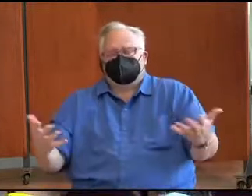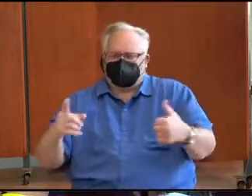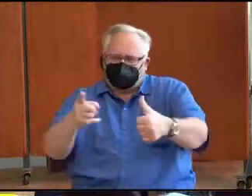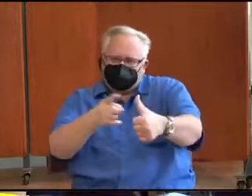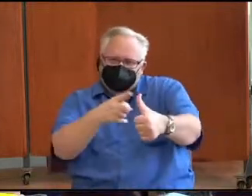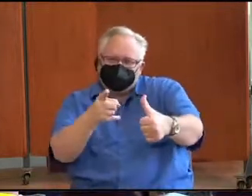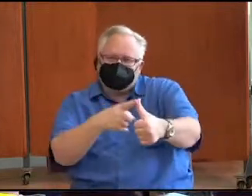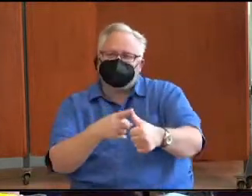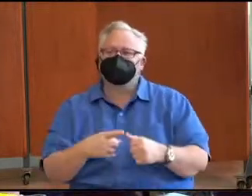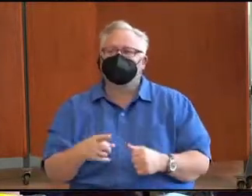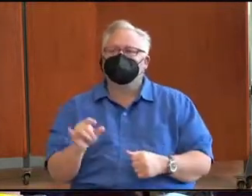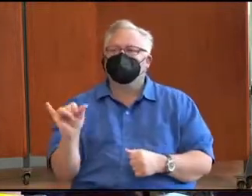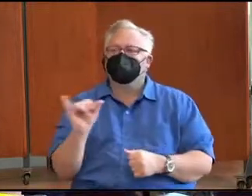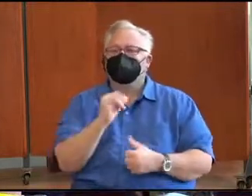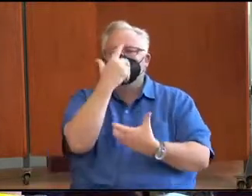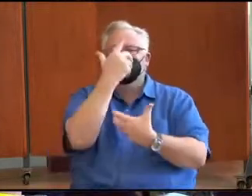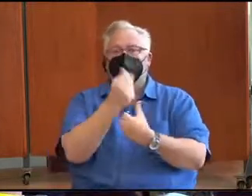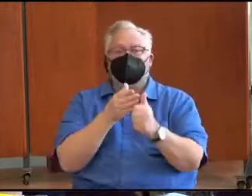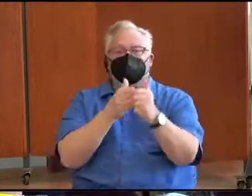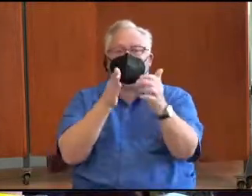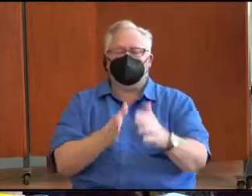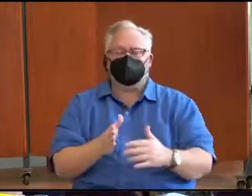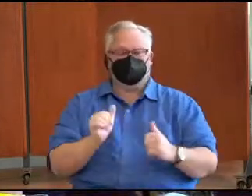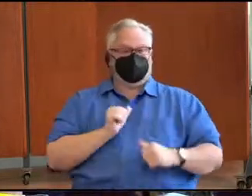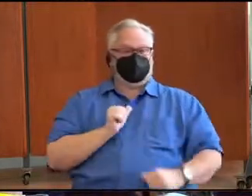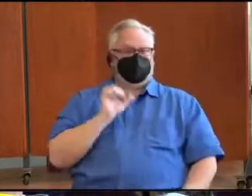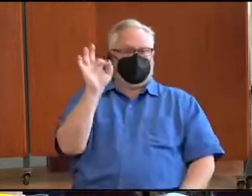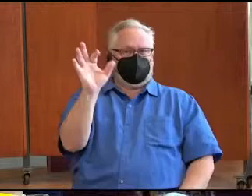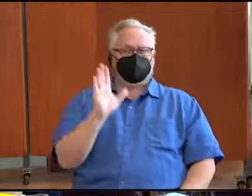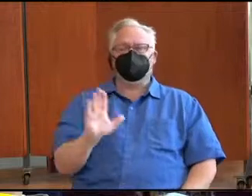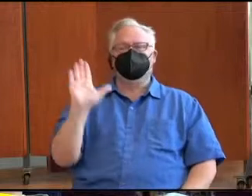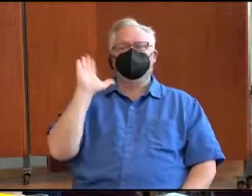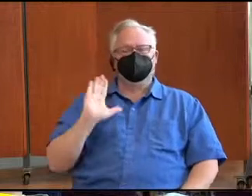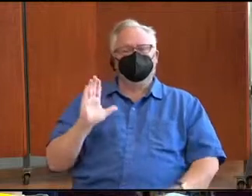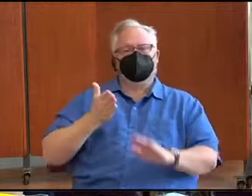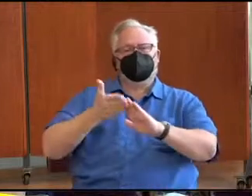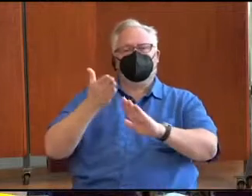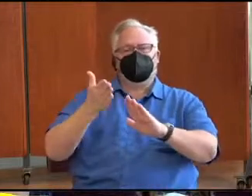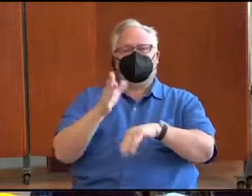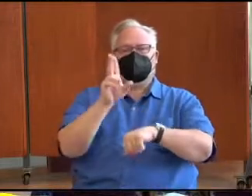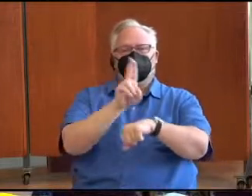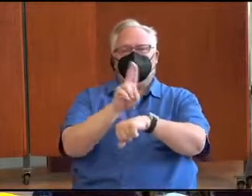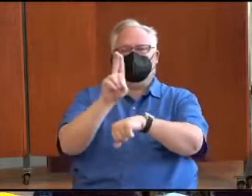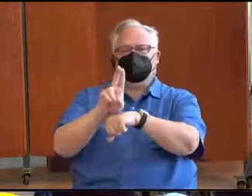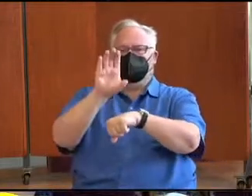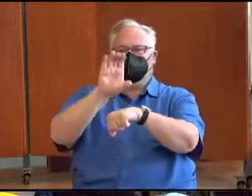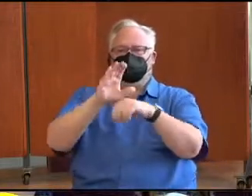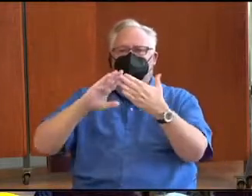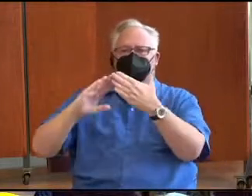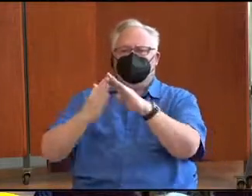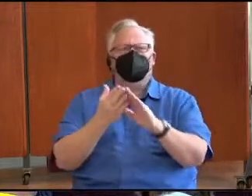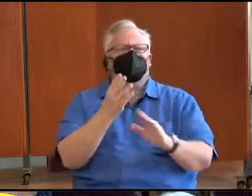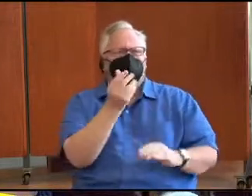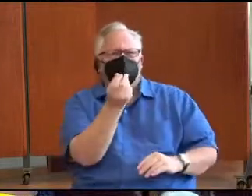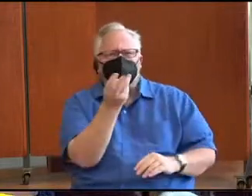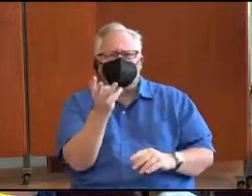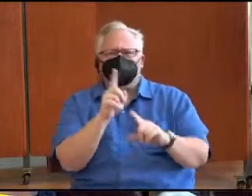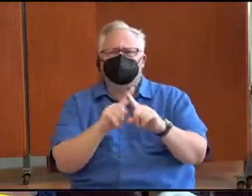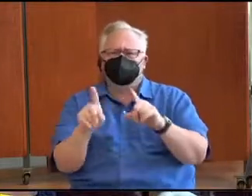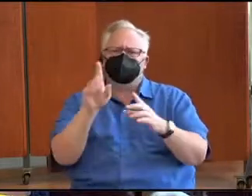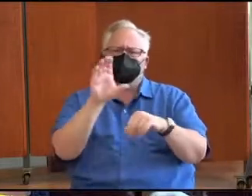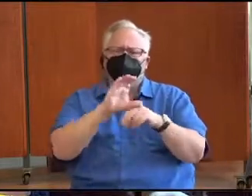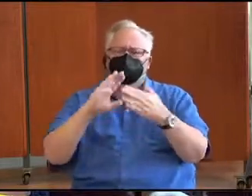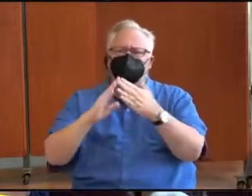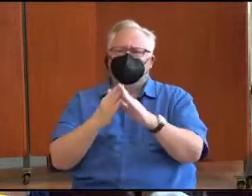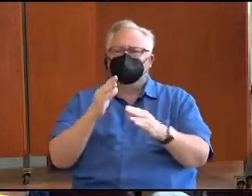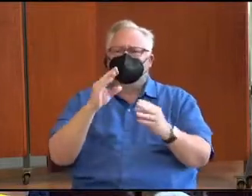First off, as a faith leader, as a minister, I served a UU congregation for a couple of congregations for a number of years, and